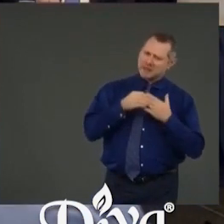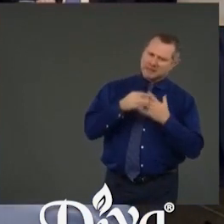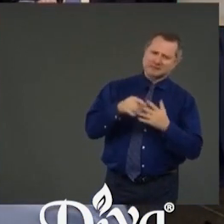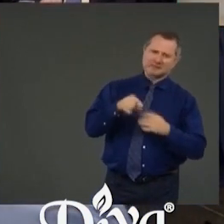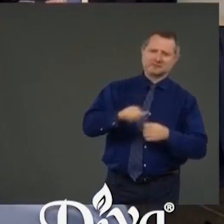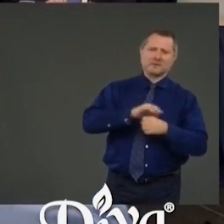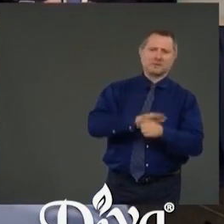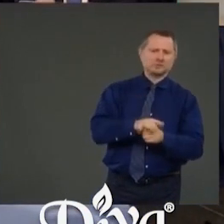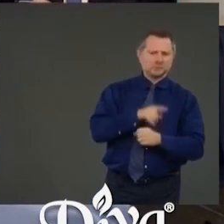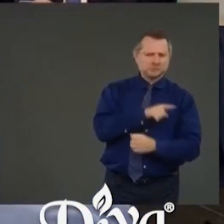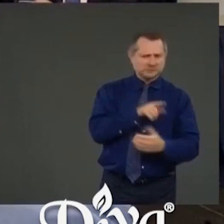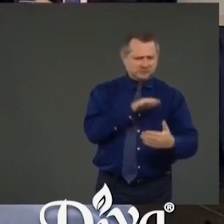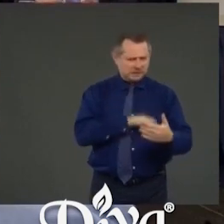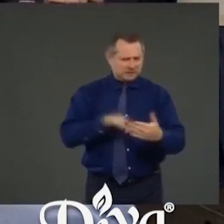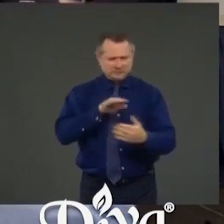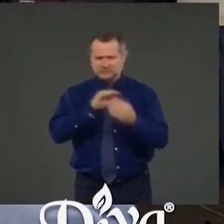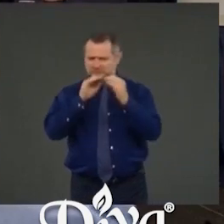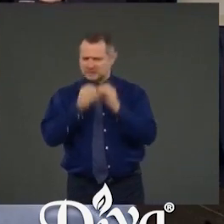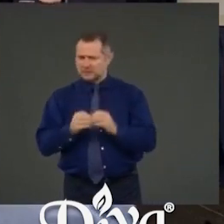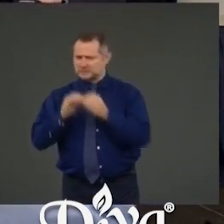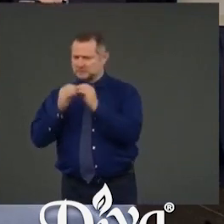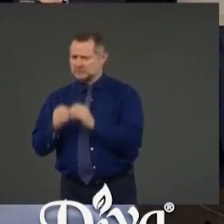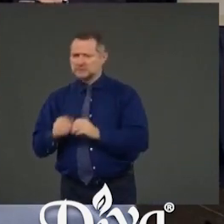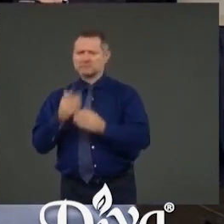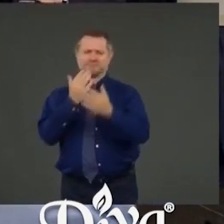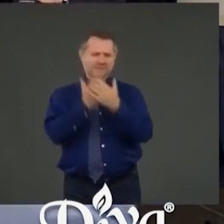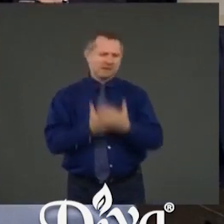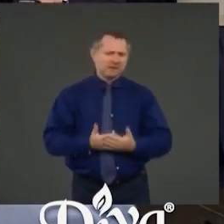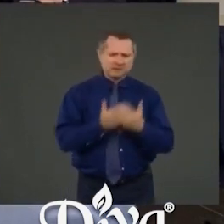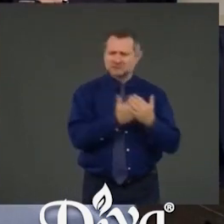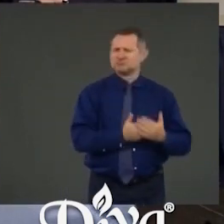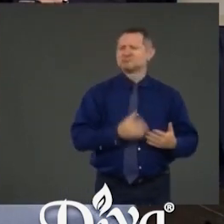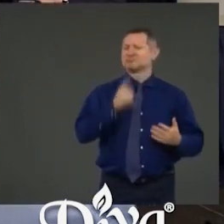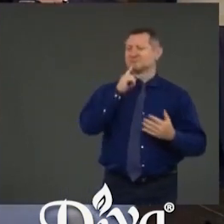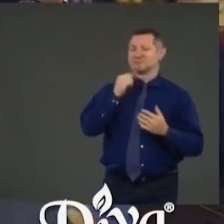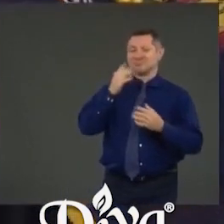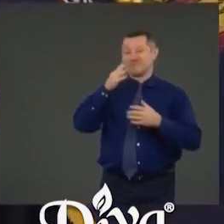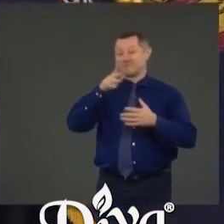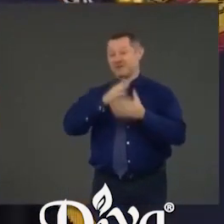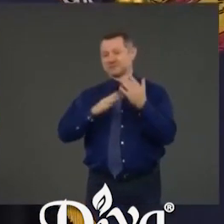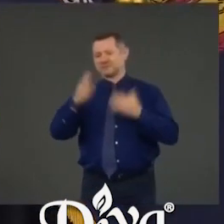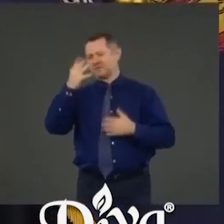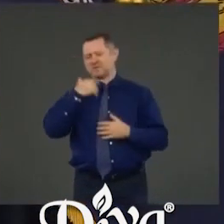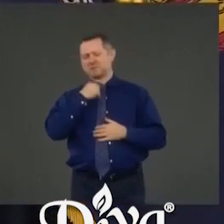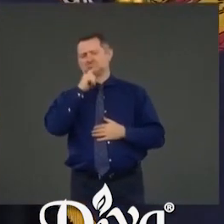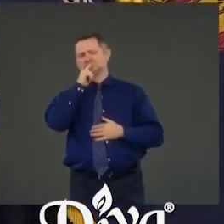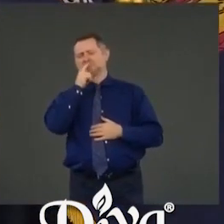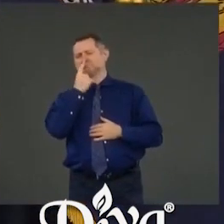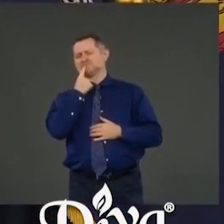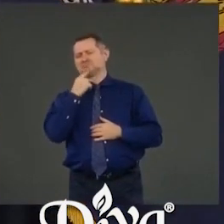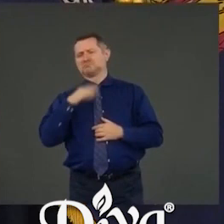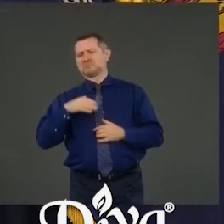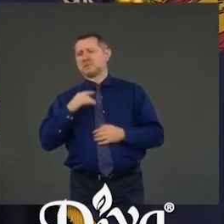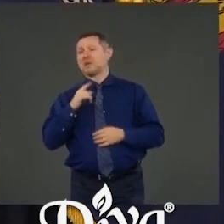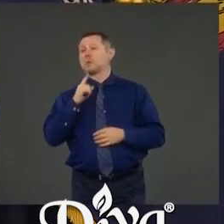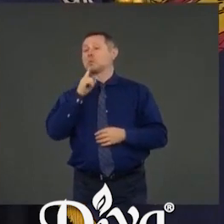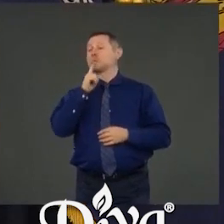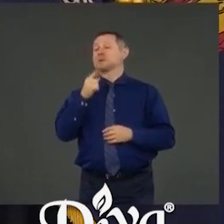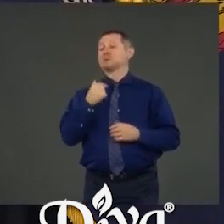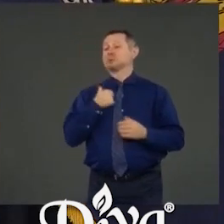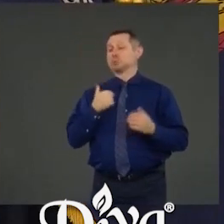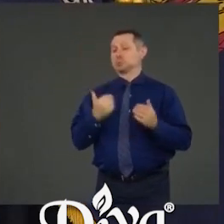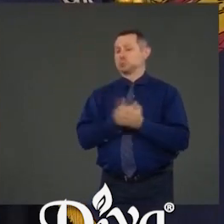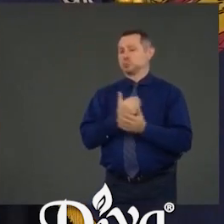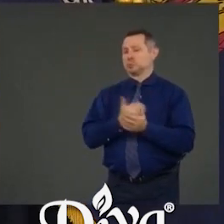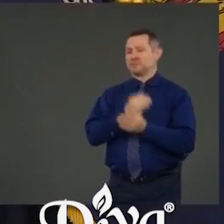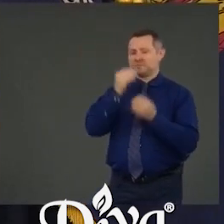wants an informed decision. We're not saying phase 5. We're just saying we've gotten some new information on